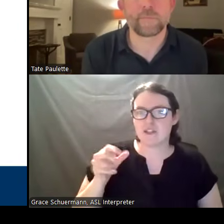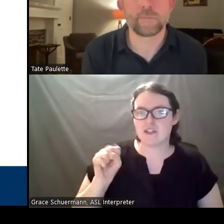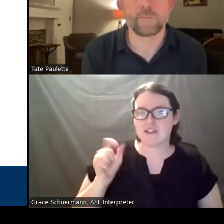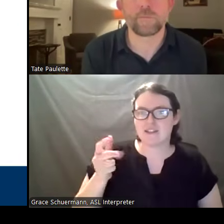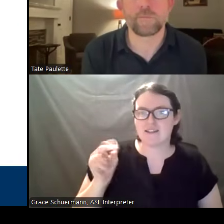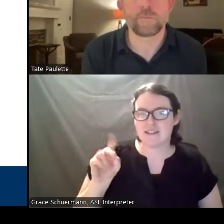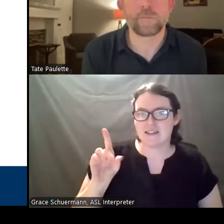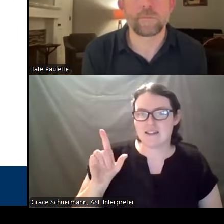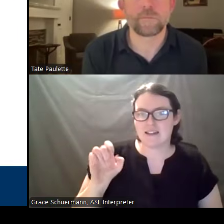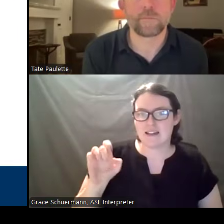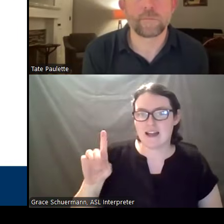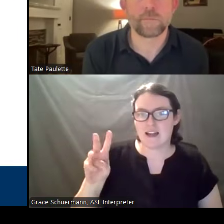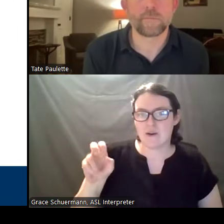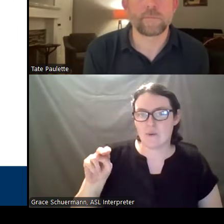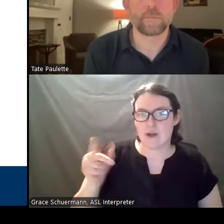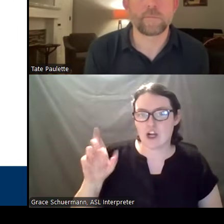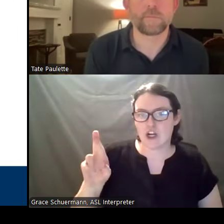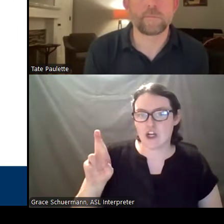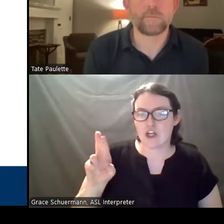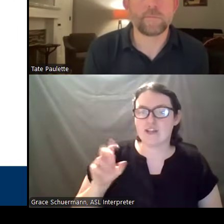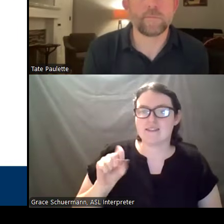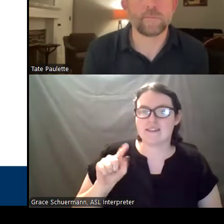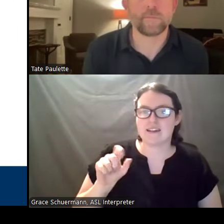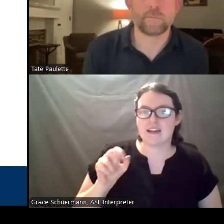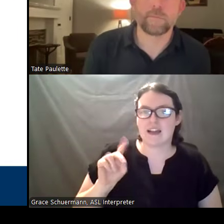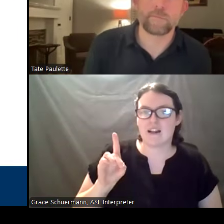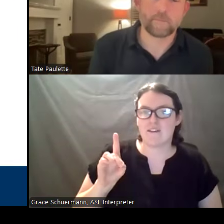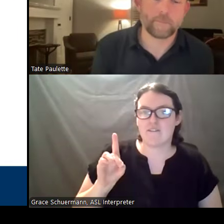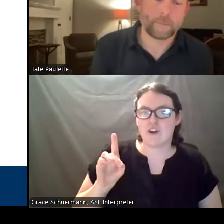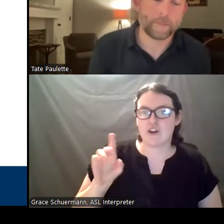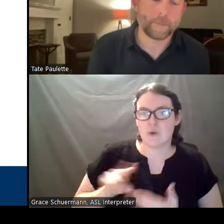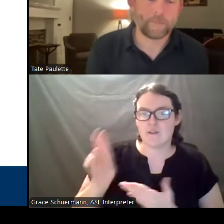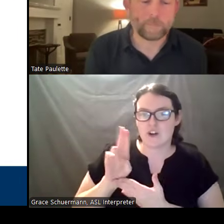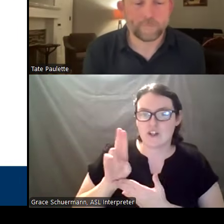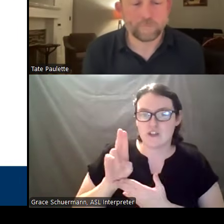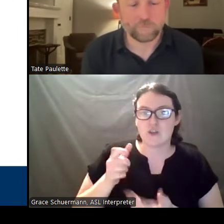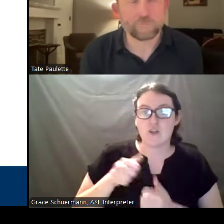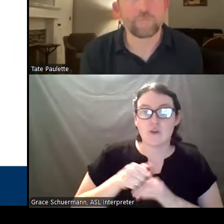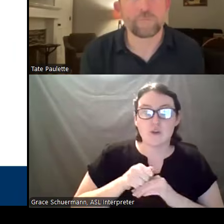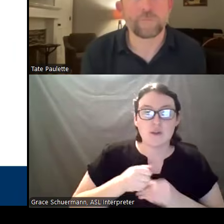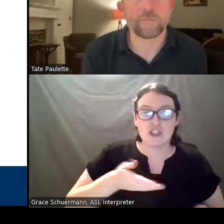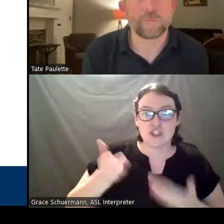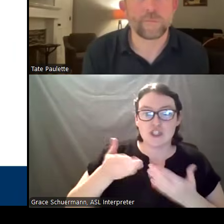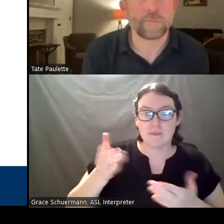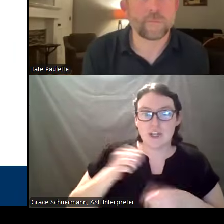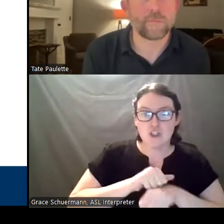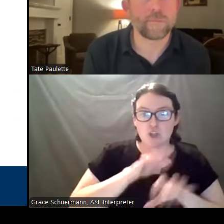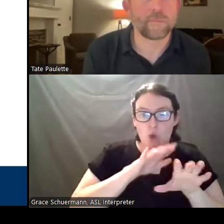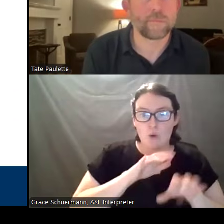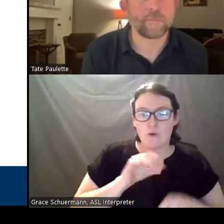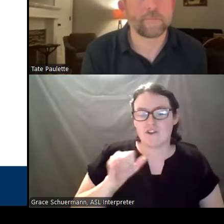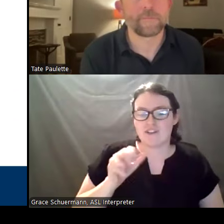Leidwanger of Stanford University, titled Shipping Stone for Justinian's Empire.